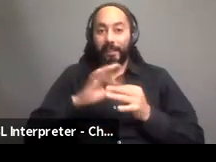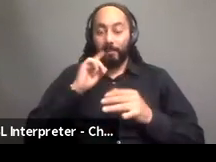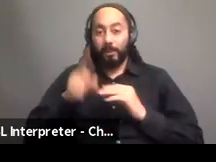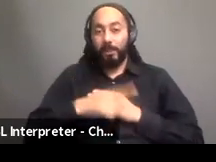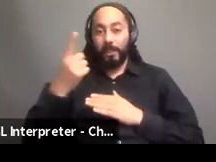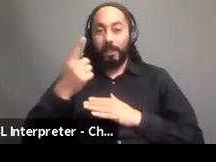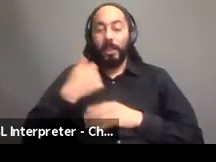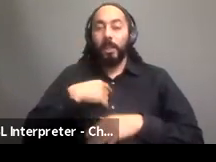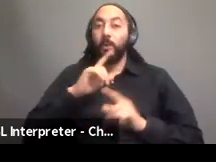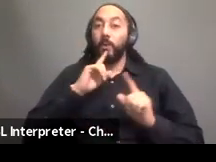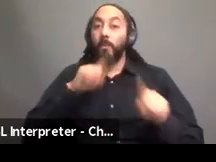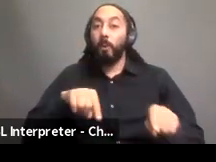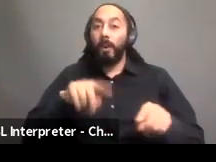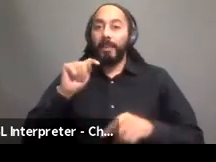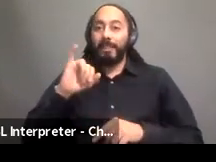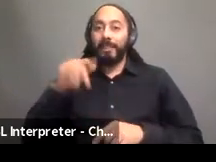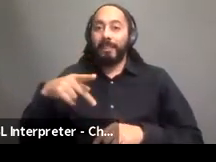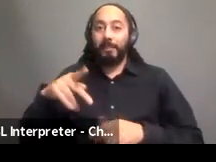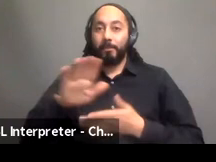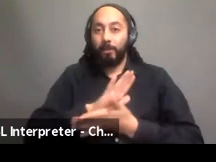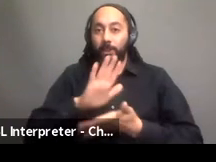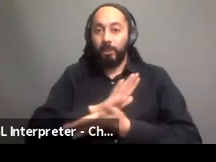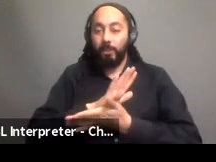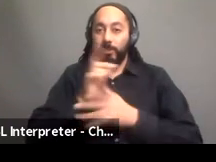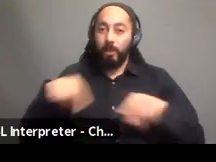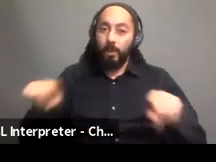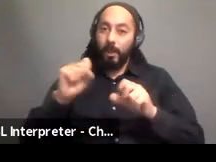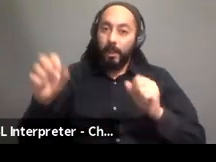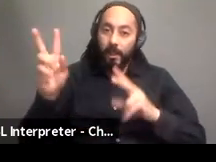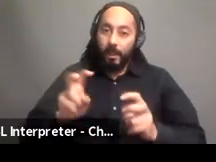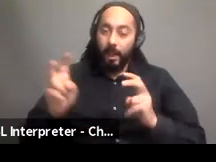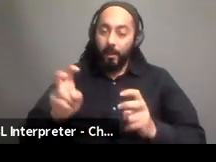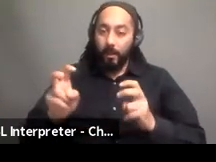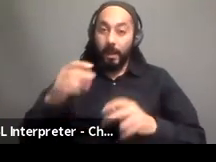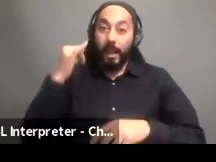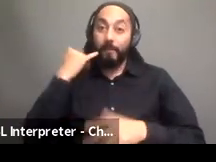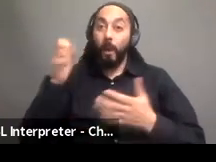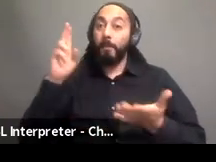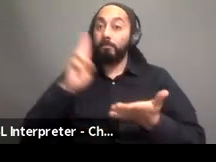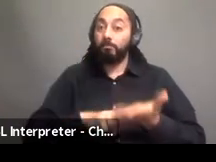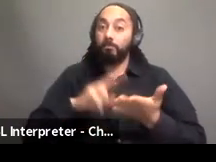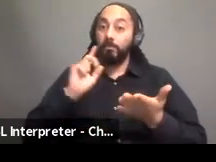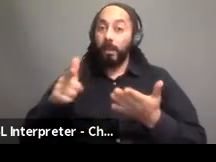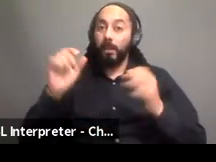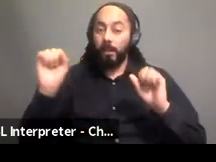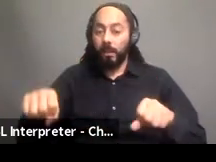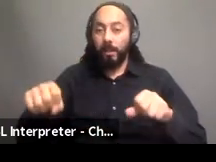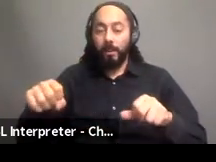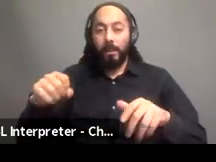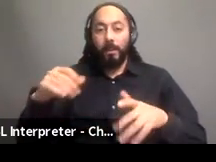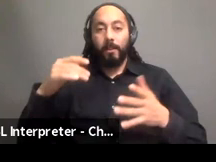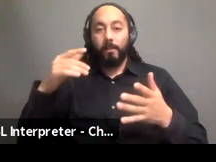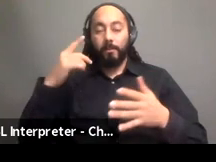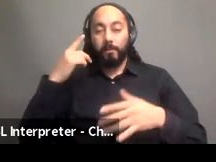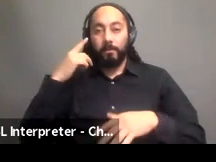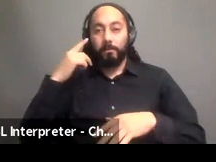tip sheet that folks can download. If you want me to autograph this later, let me know. I'm sure management will approve sending it to